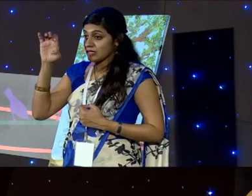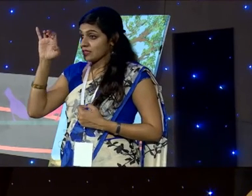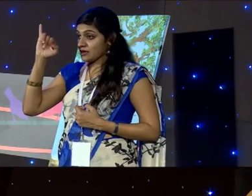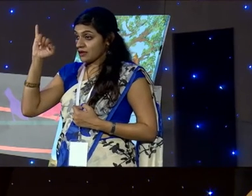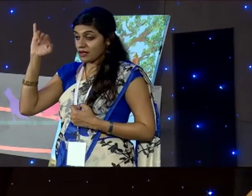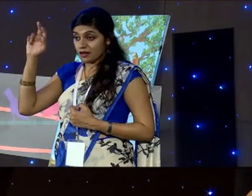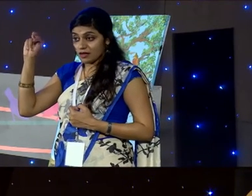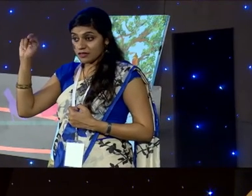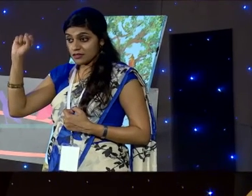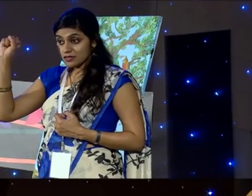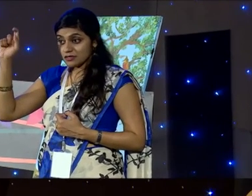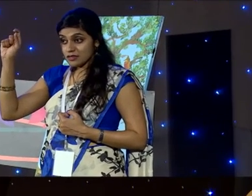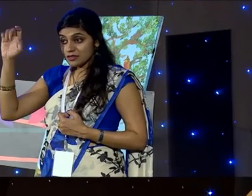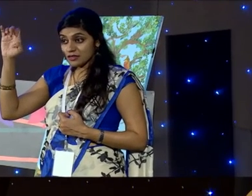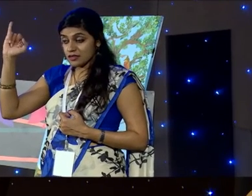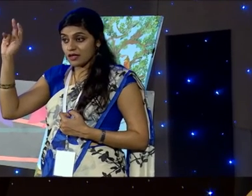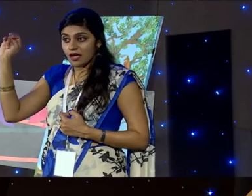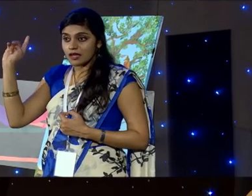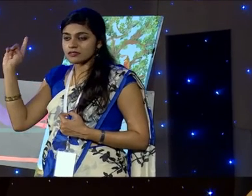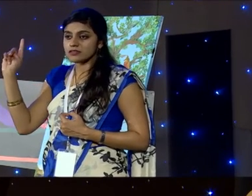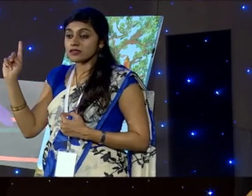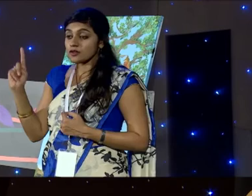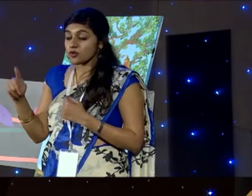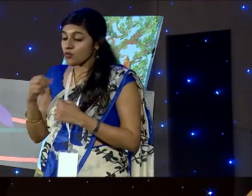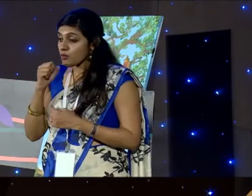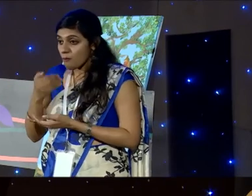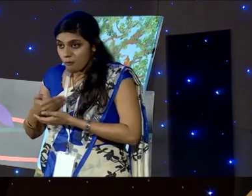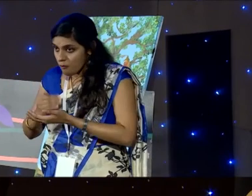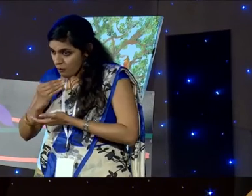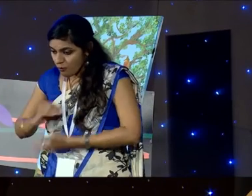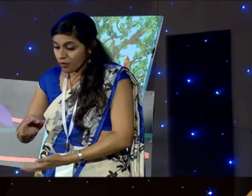old, and yet made fantastic contributions in